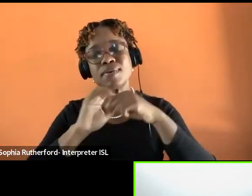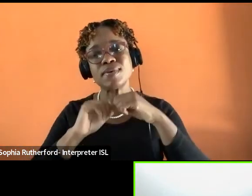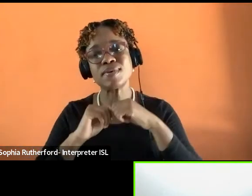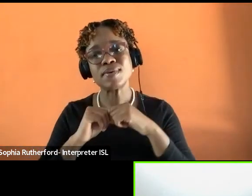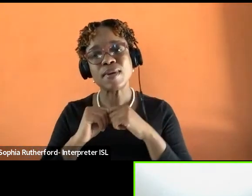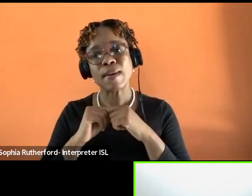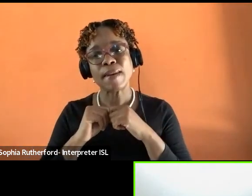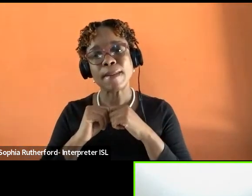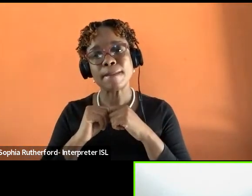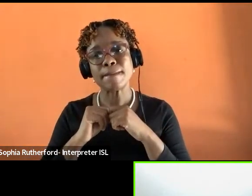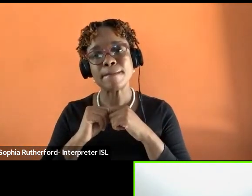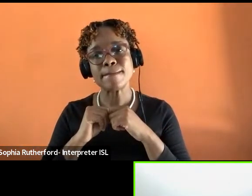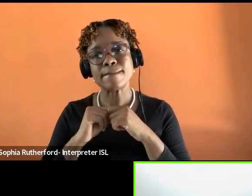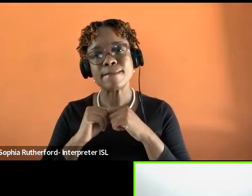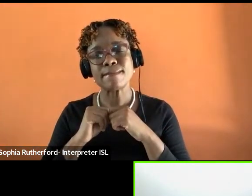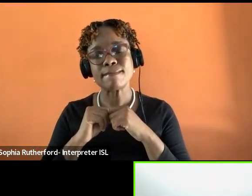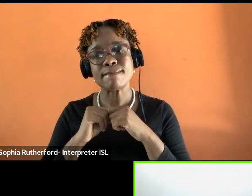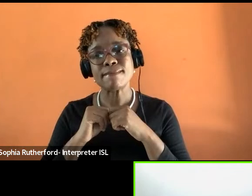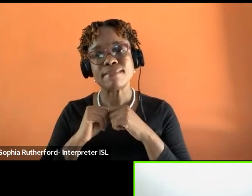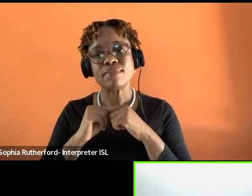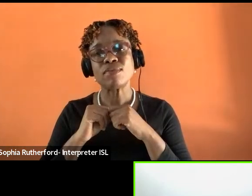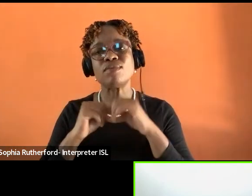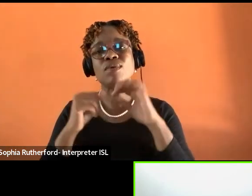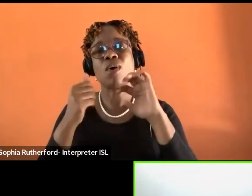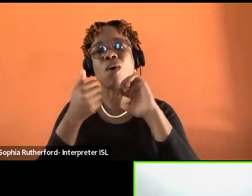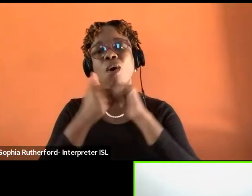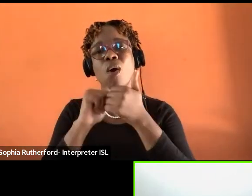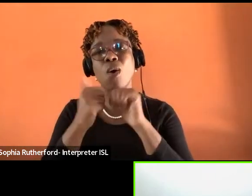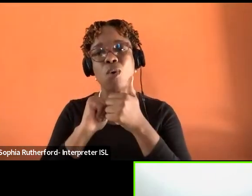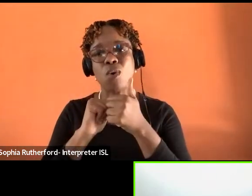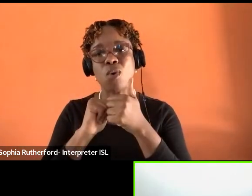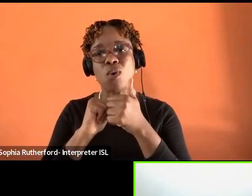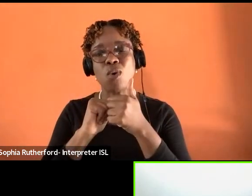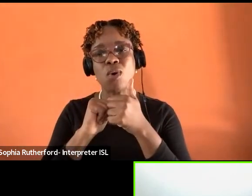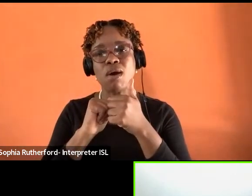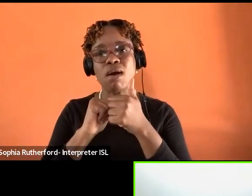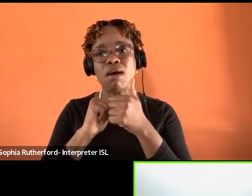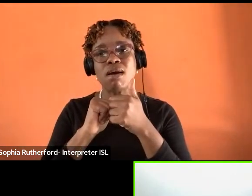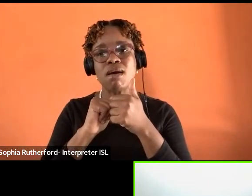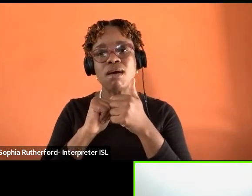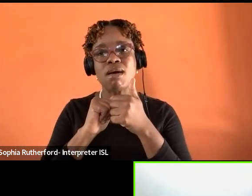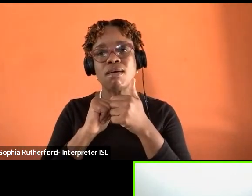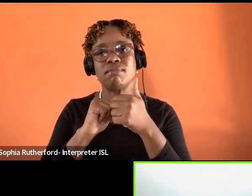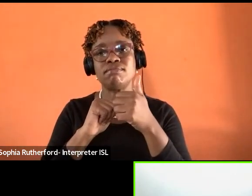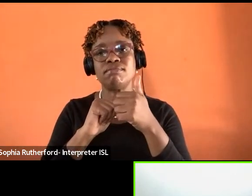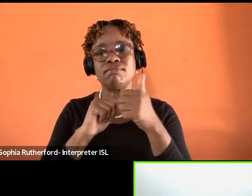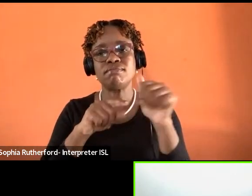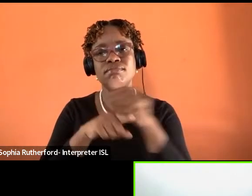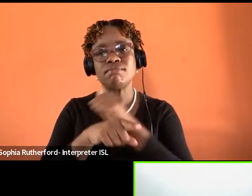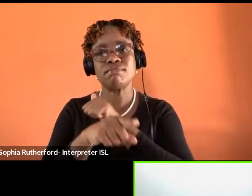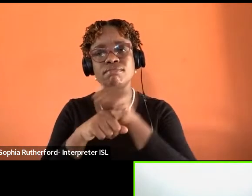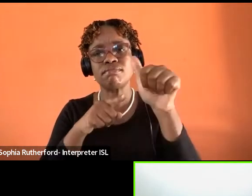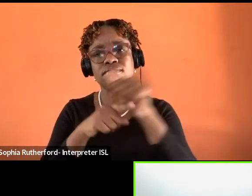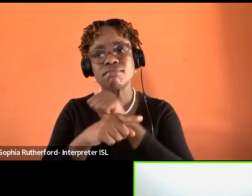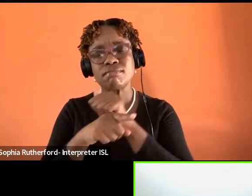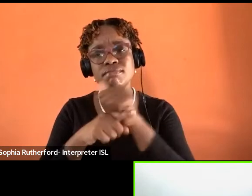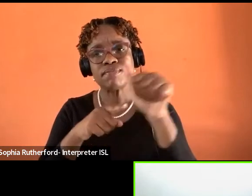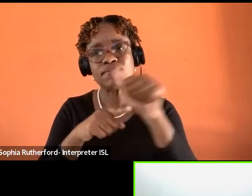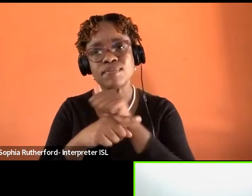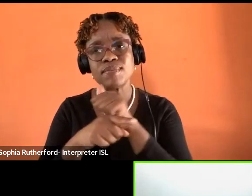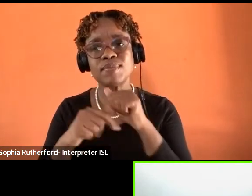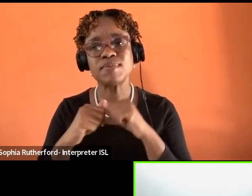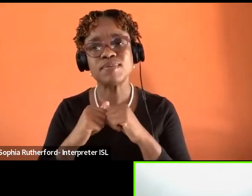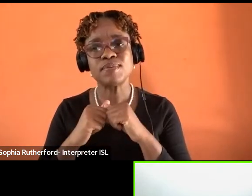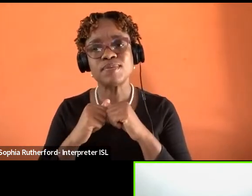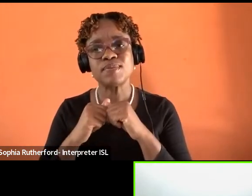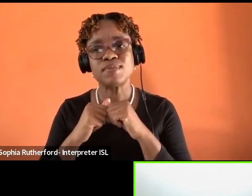to facilitate that deep shift would be through art practice. And so that's the recommendation in the literature so far. But again, to be able to